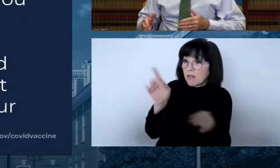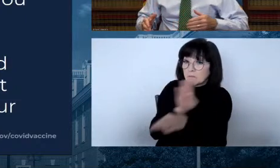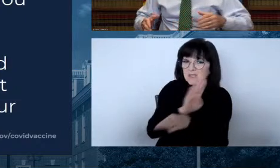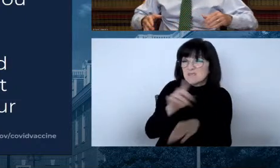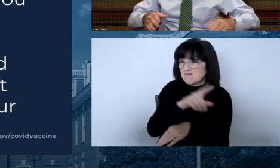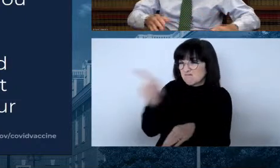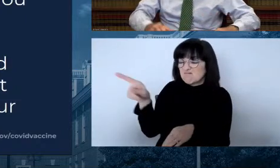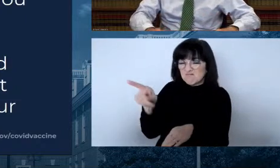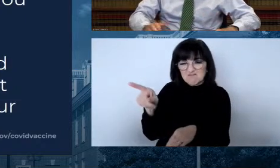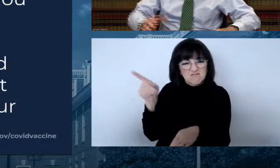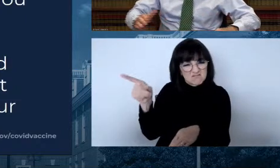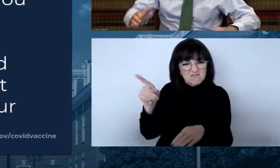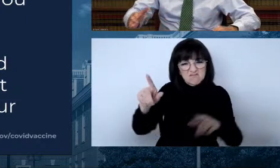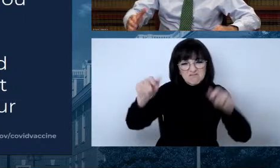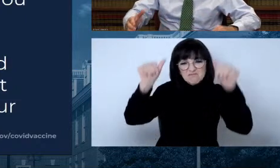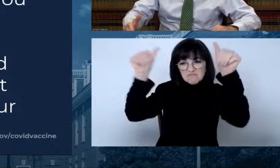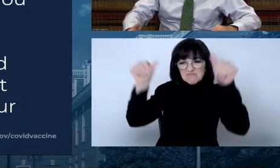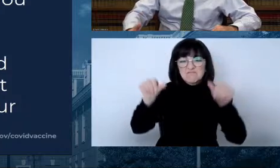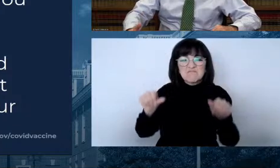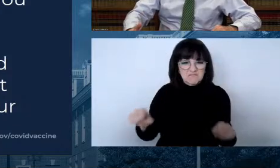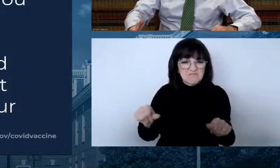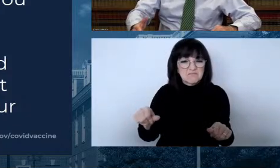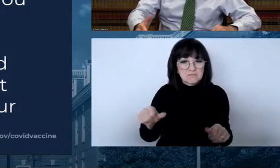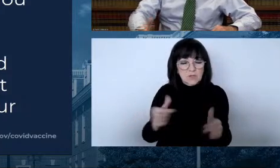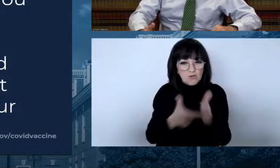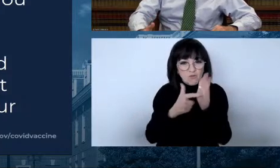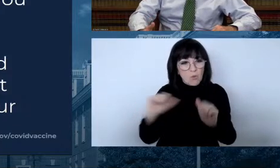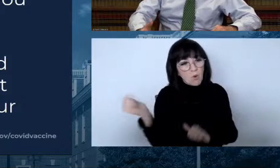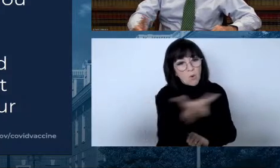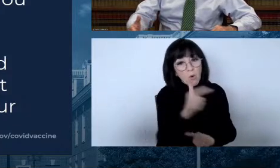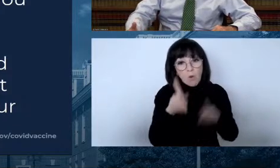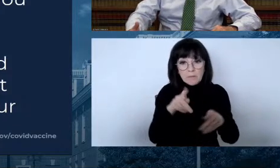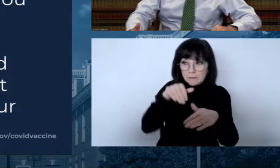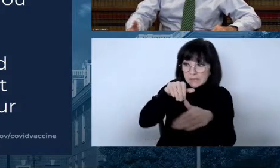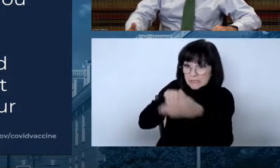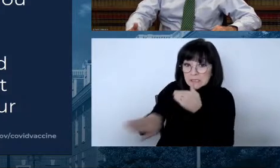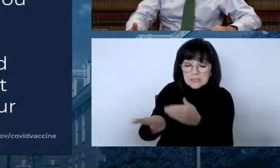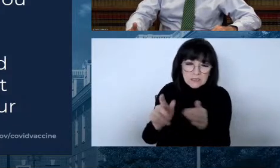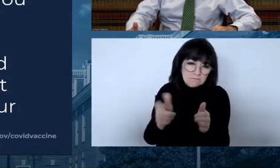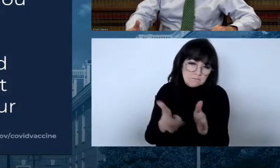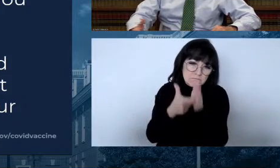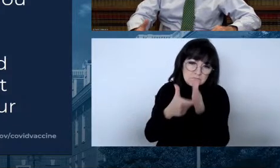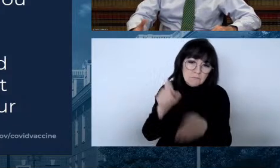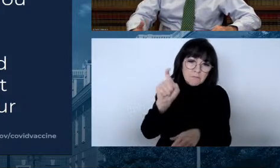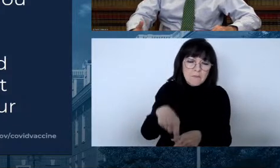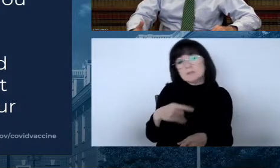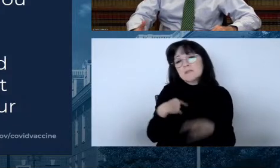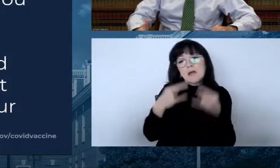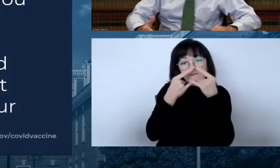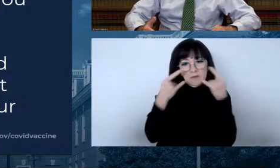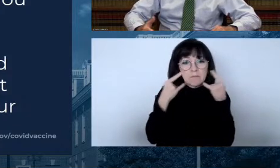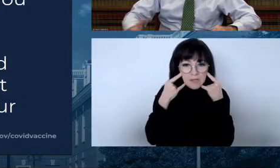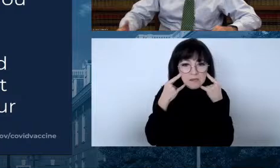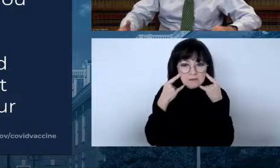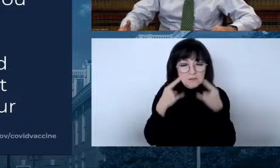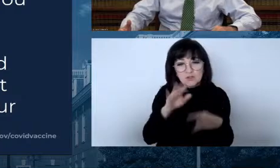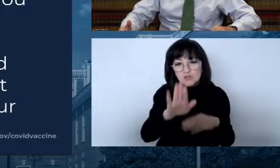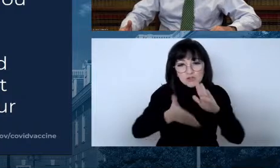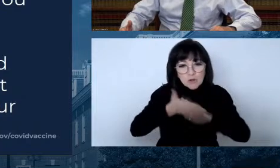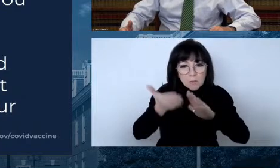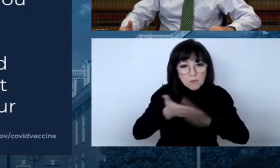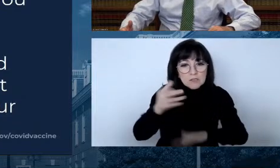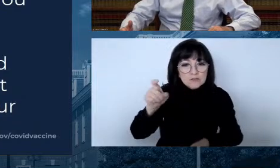get the objective. And we understand that you know better than we do your operational needs. We're 2